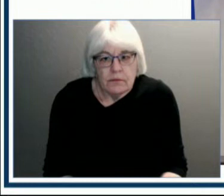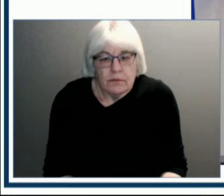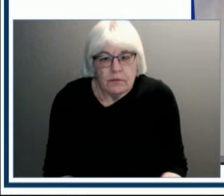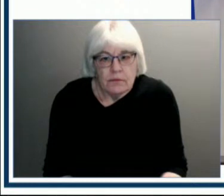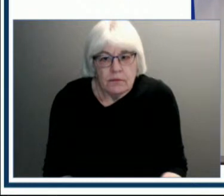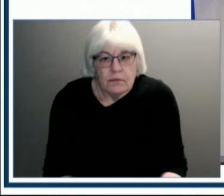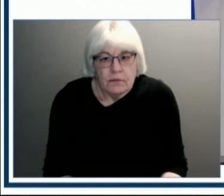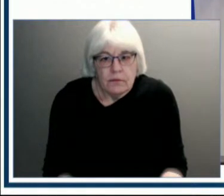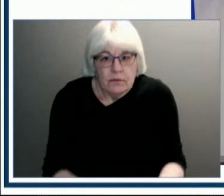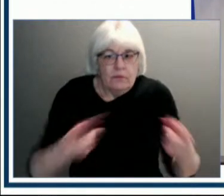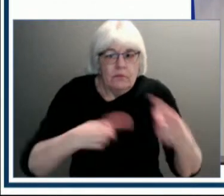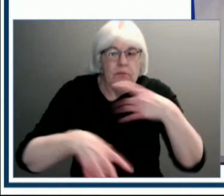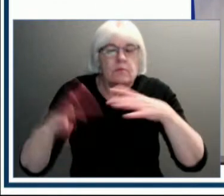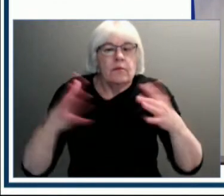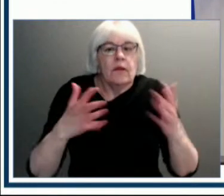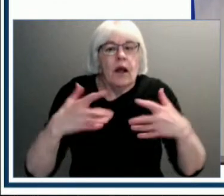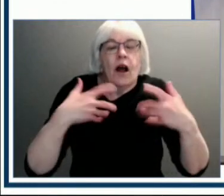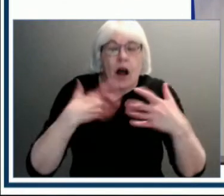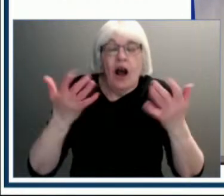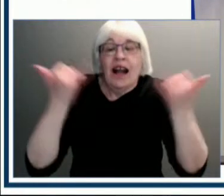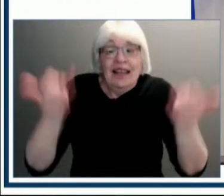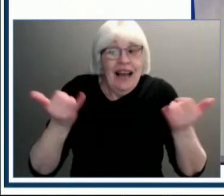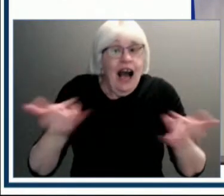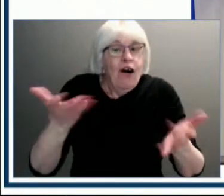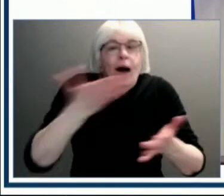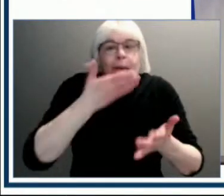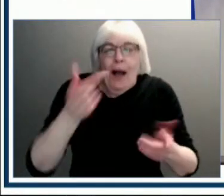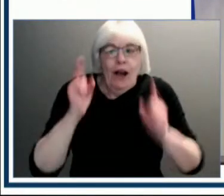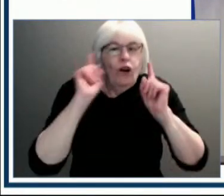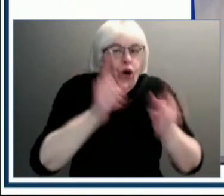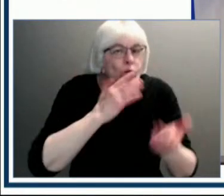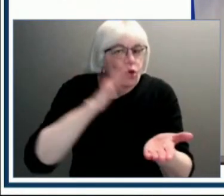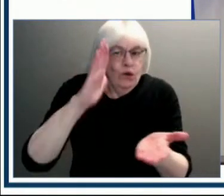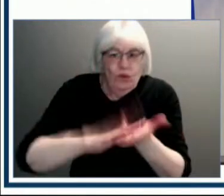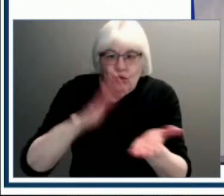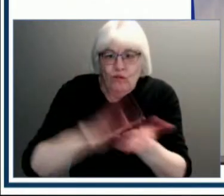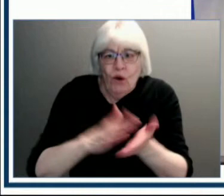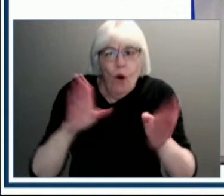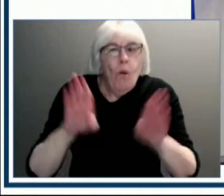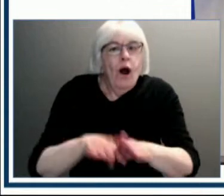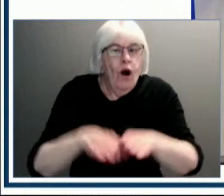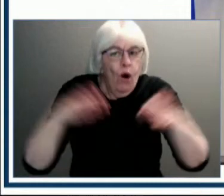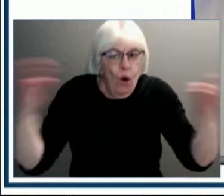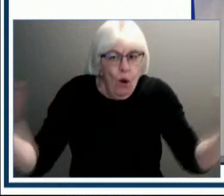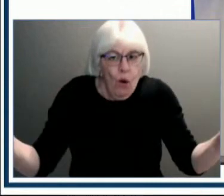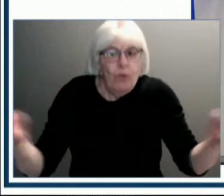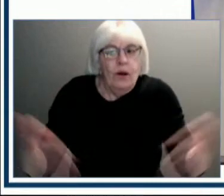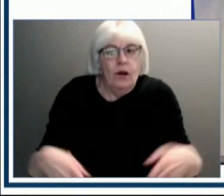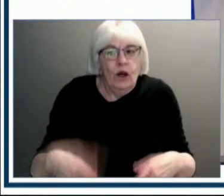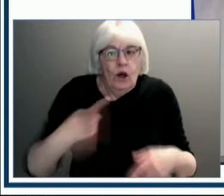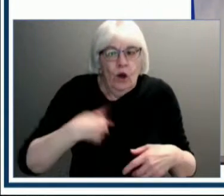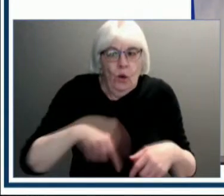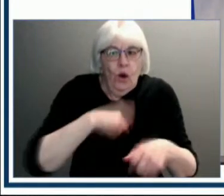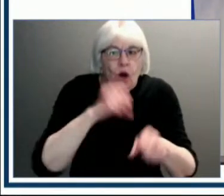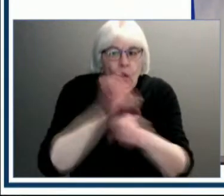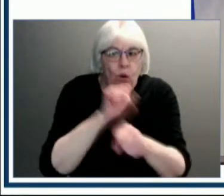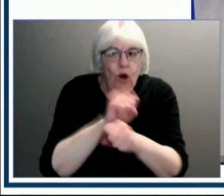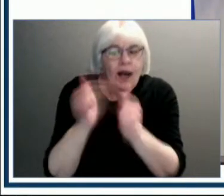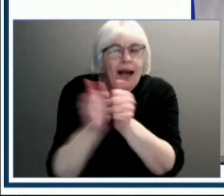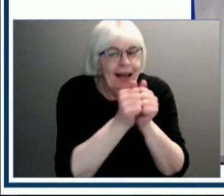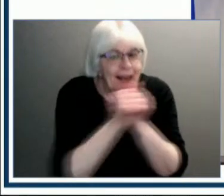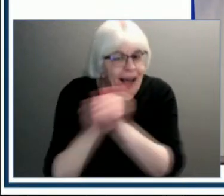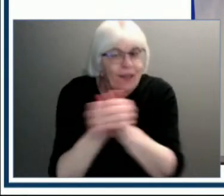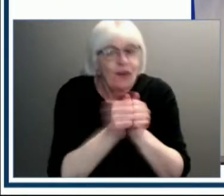items, and our schools will be open. And I ask that we work together to remove any remaining question marks that still